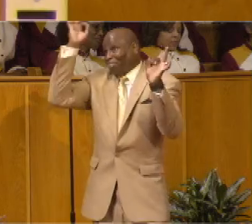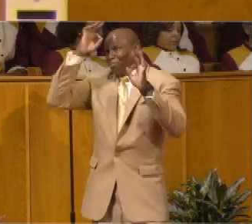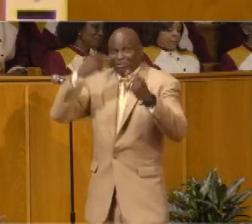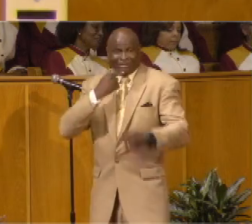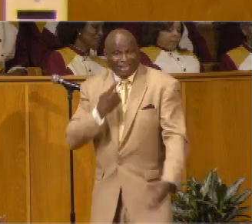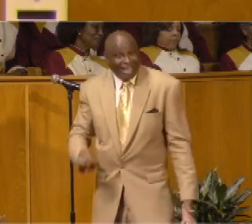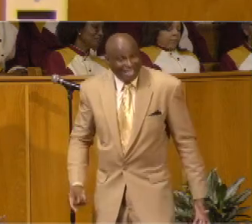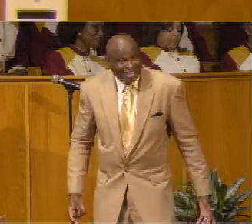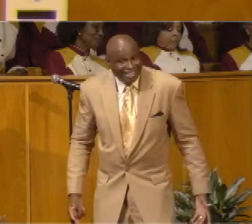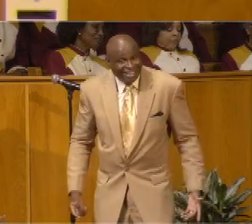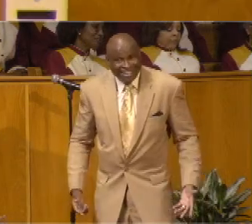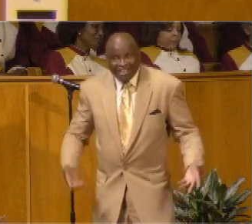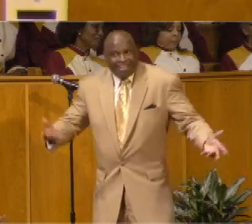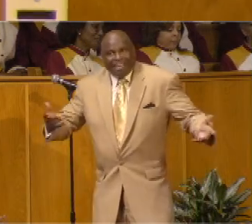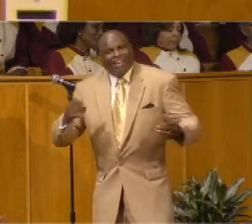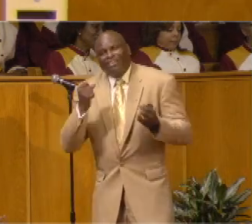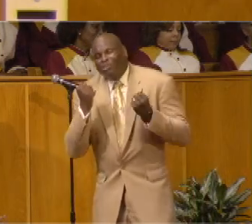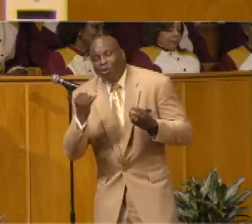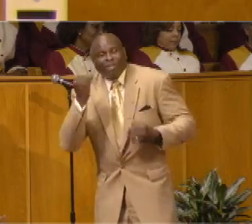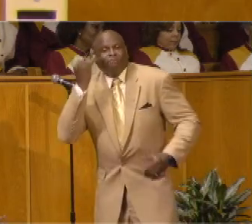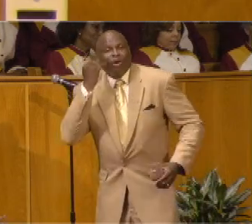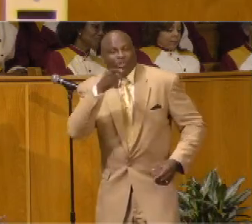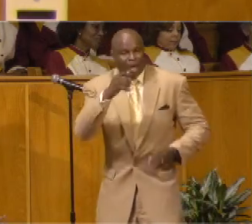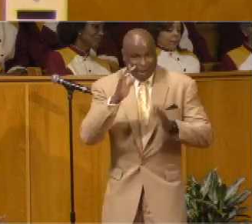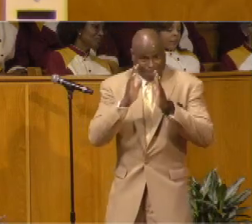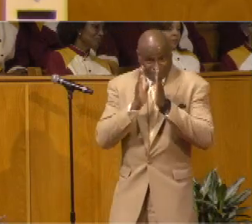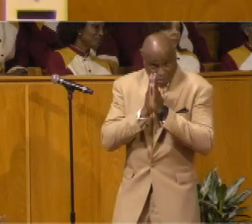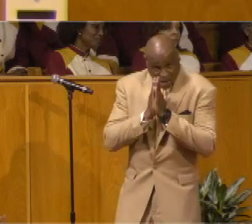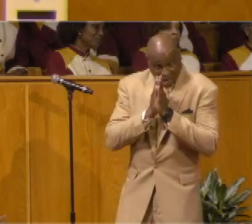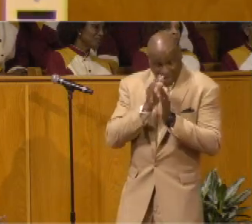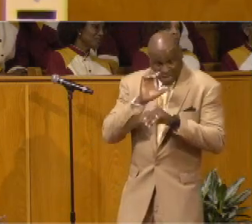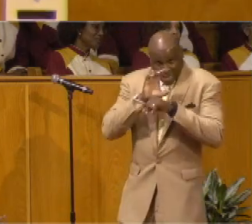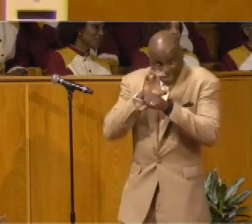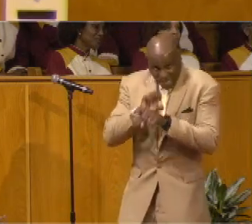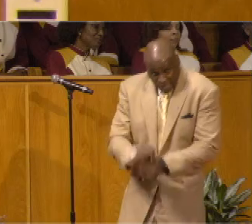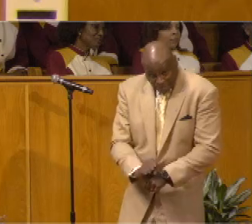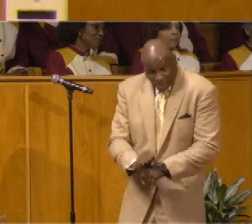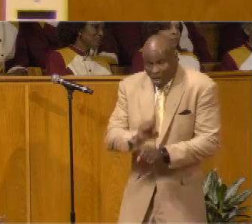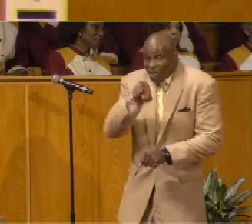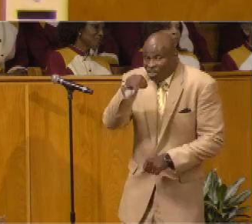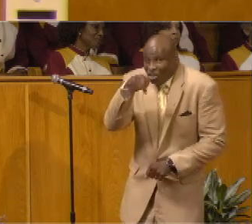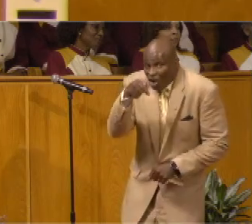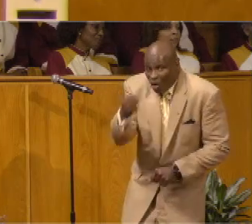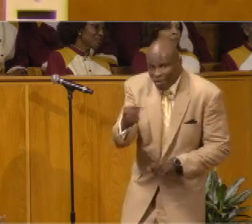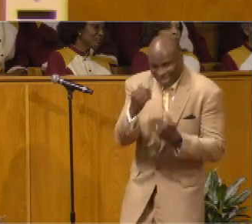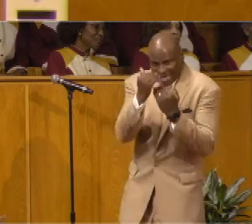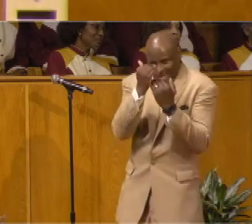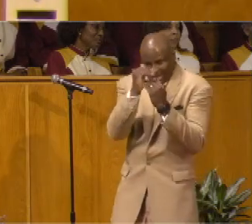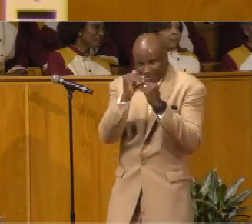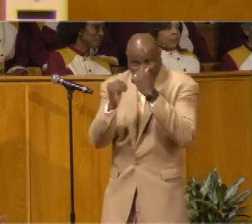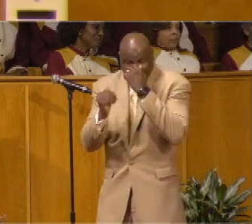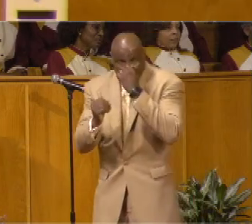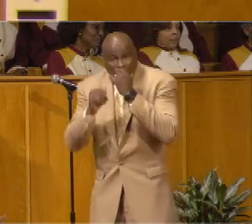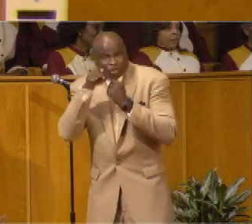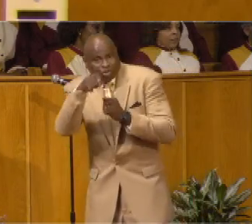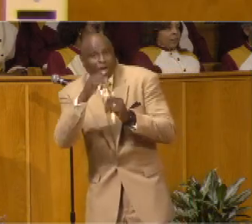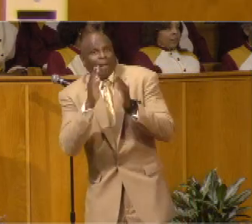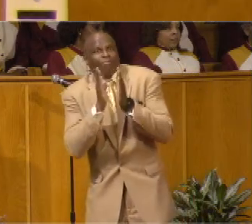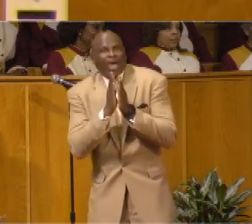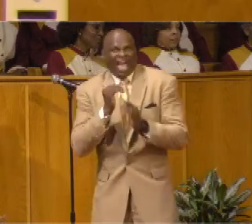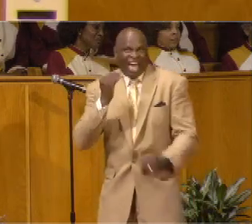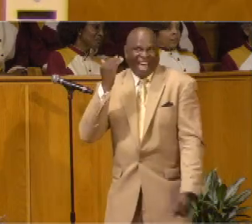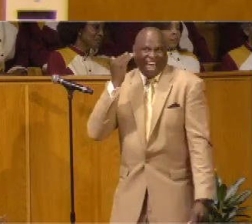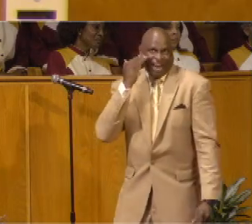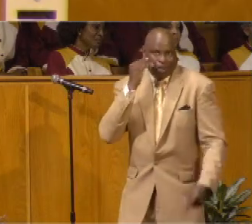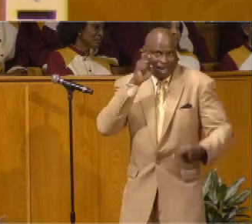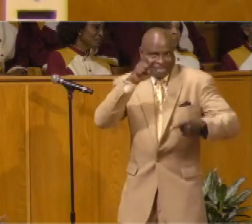Come here. So if your prayer life only is to the extent of you praying what you know you